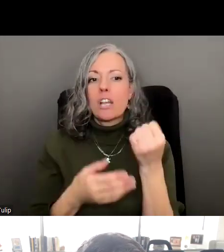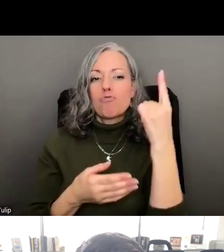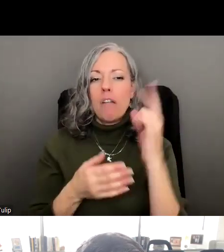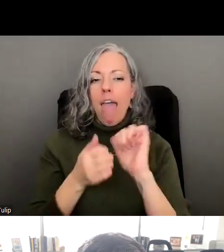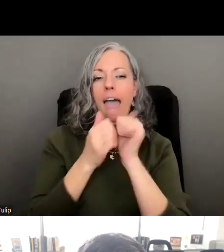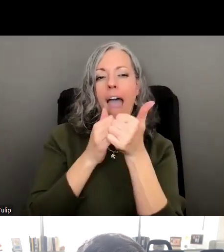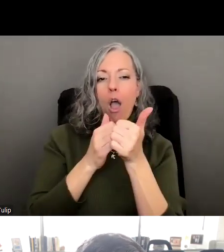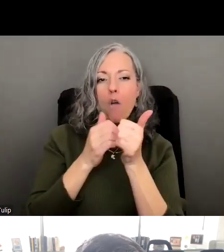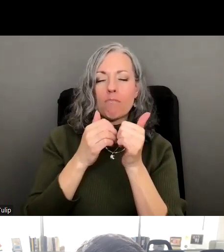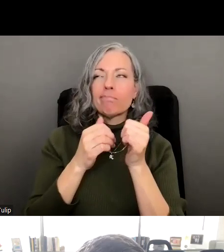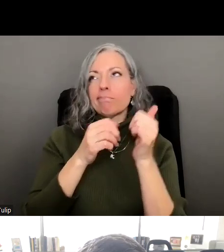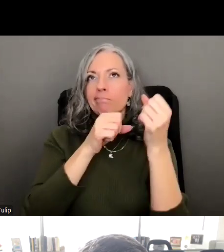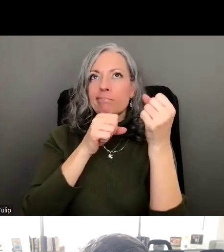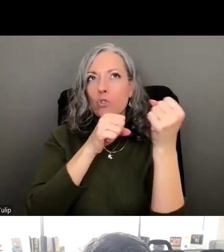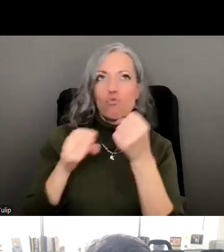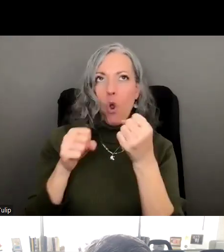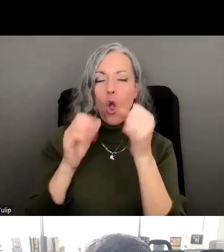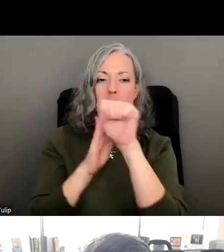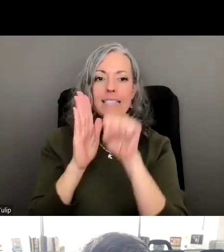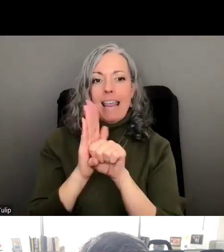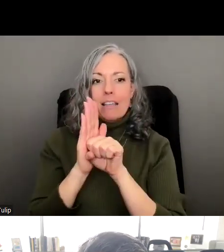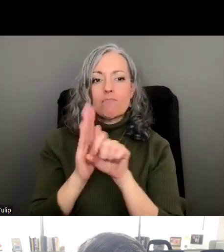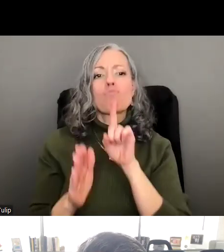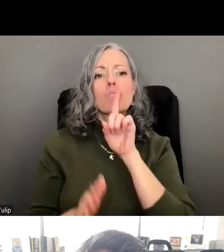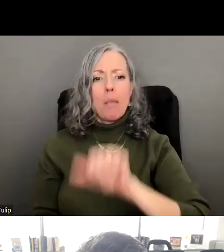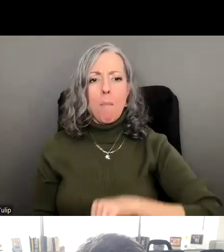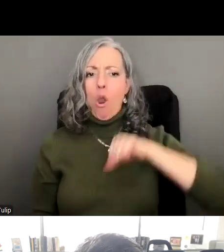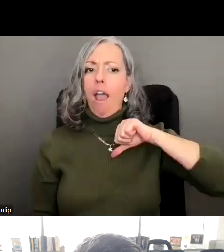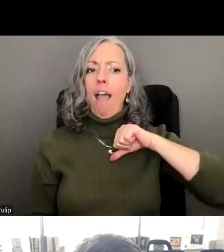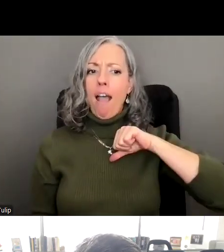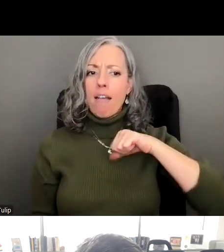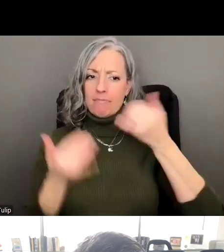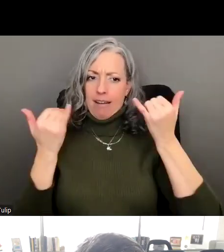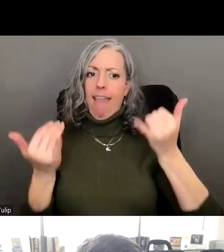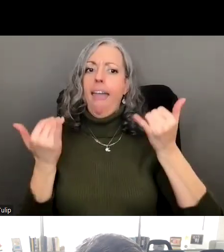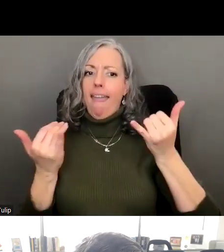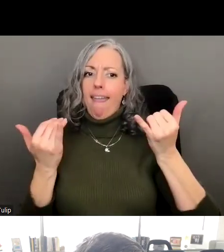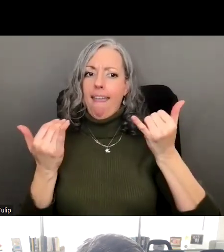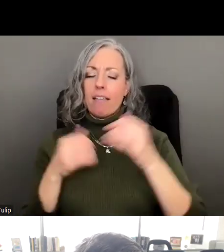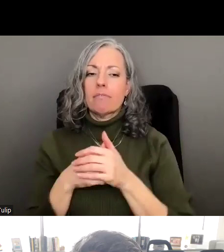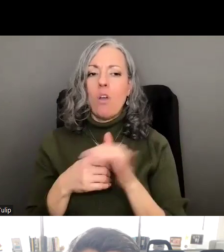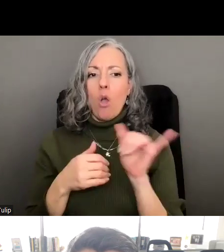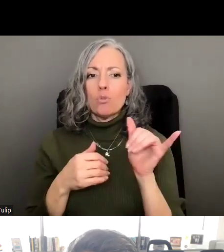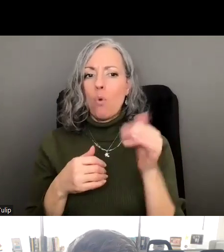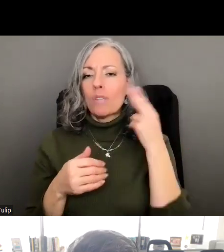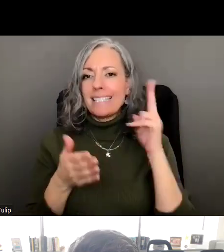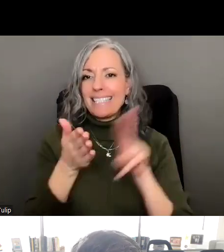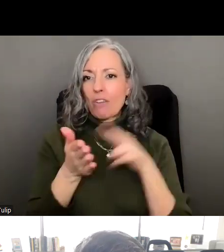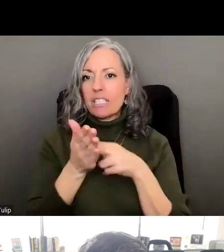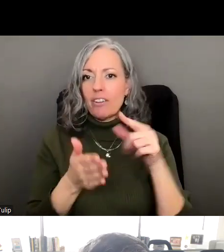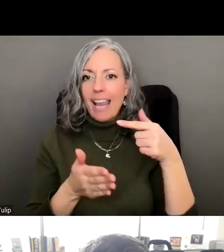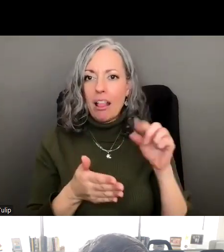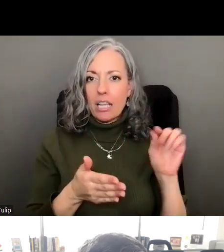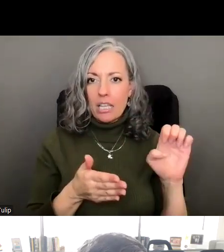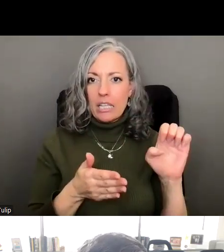an age-friendly state. And so I am really proud where we are today. And on behalf of Secretary Galley and all of us at the